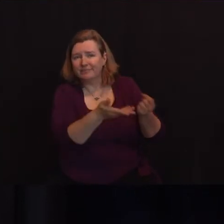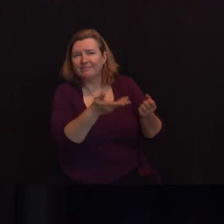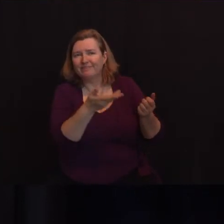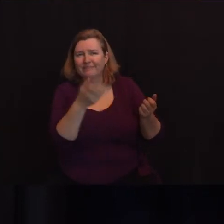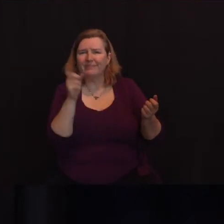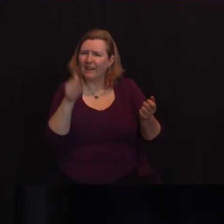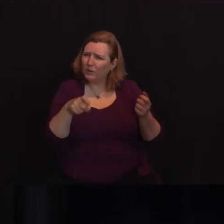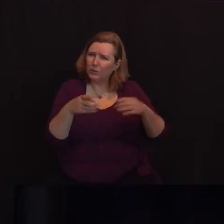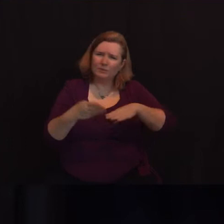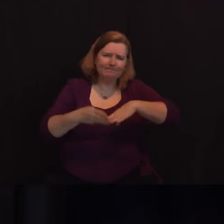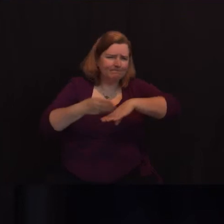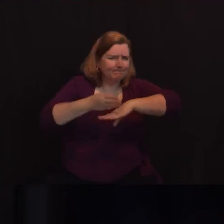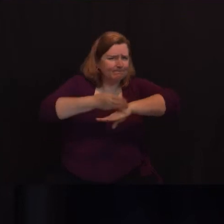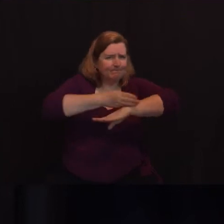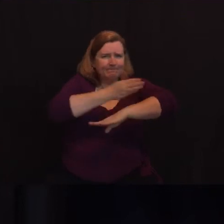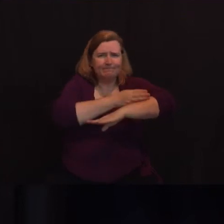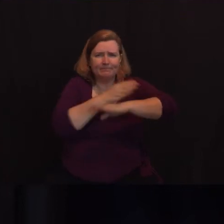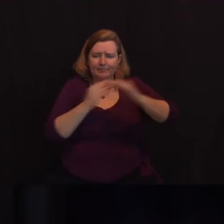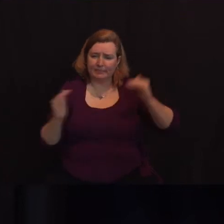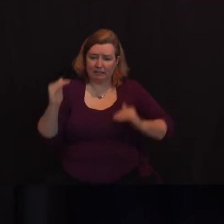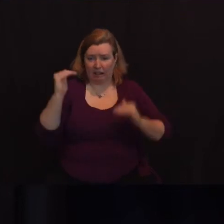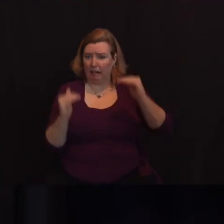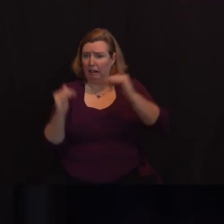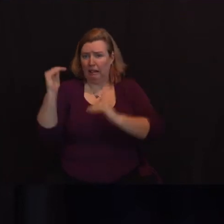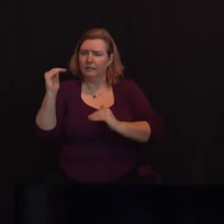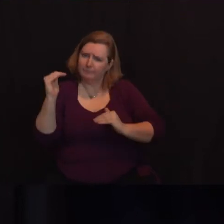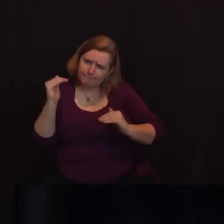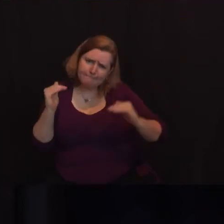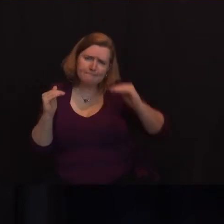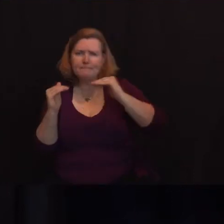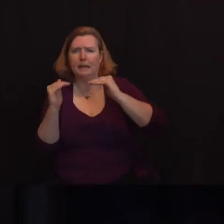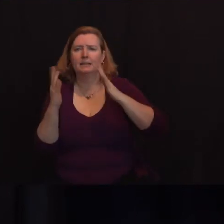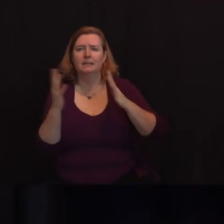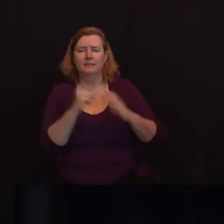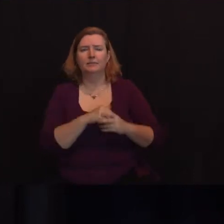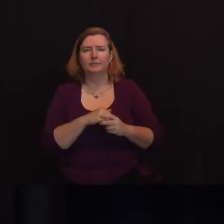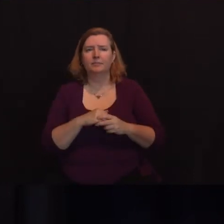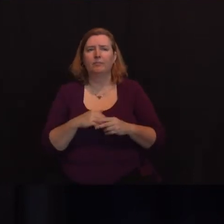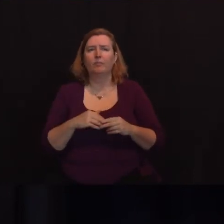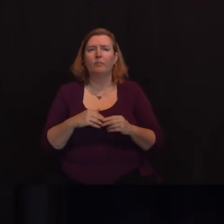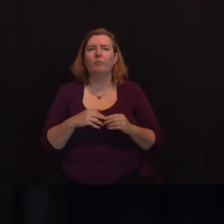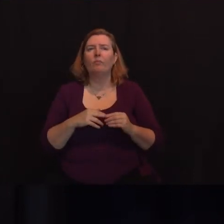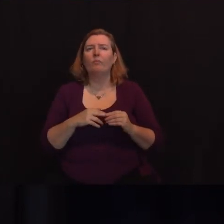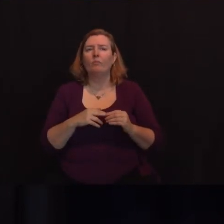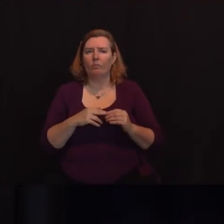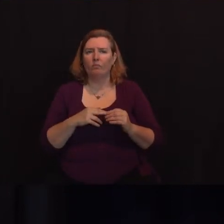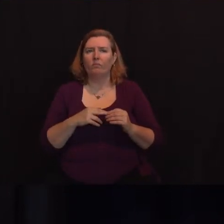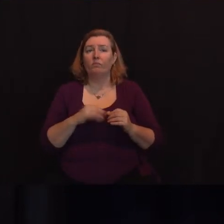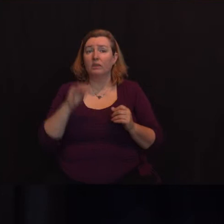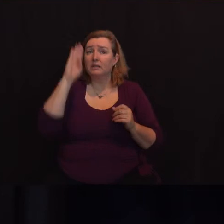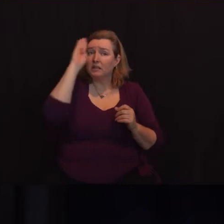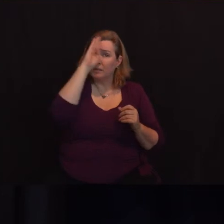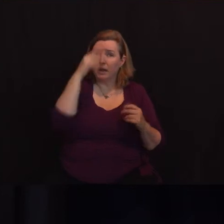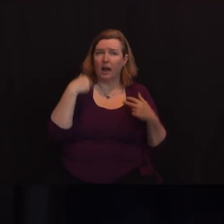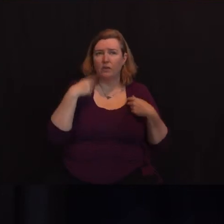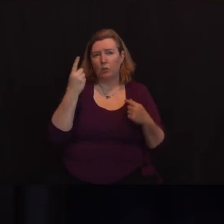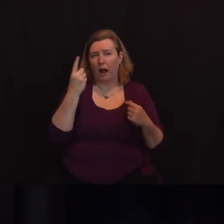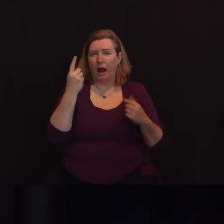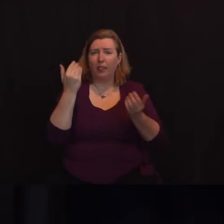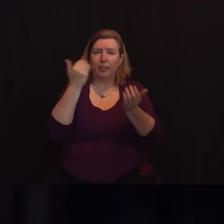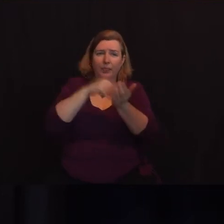across the state. Moving on to my daily report, our hospitals reported 1,041